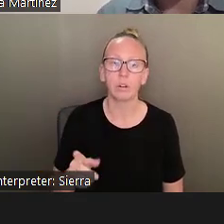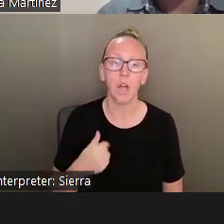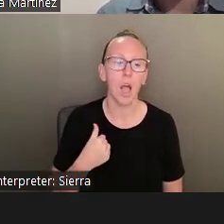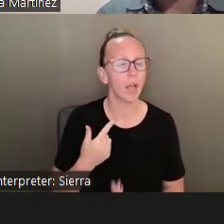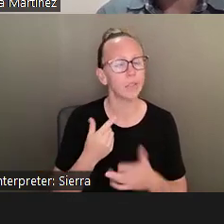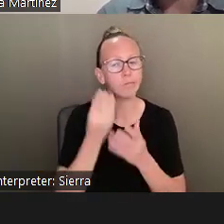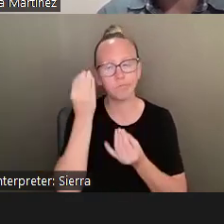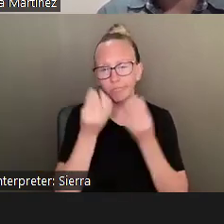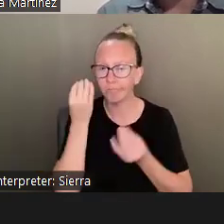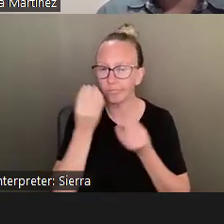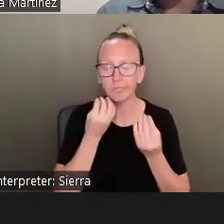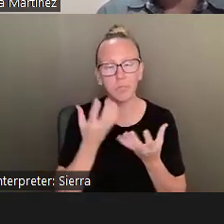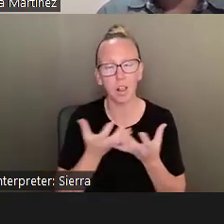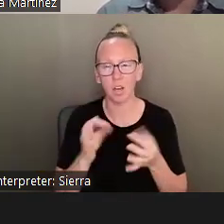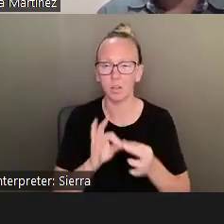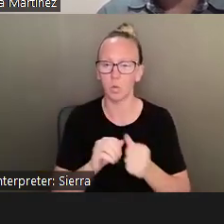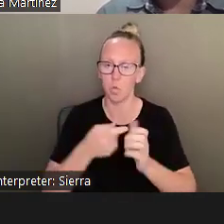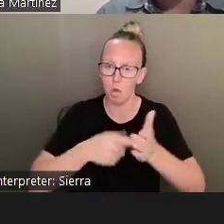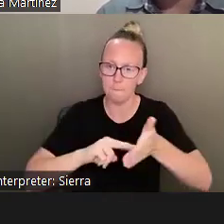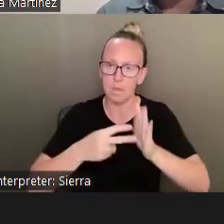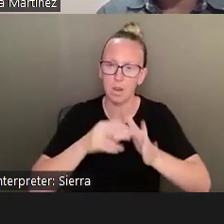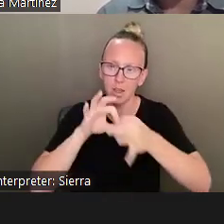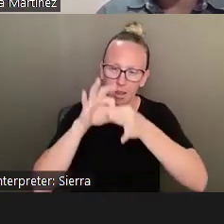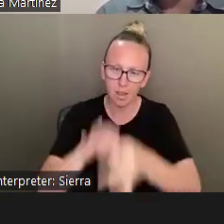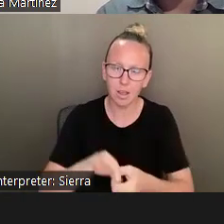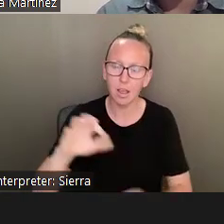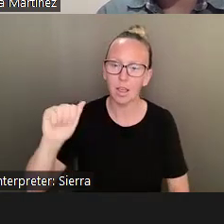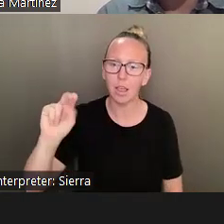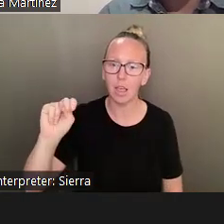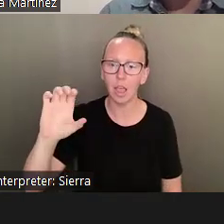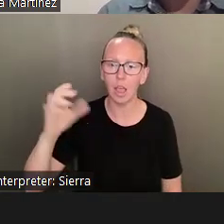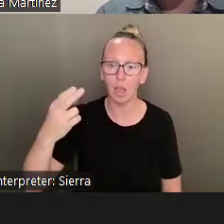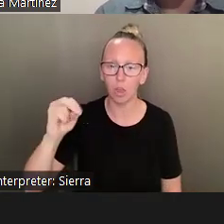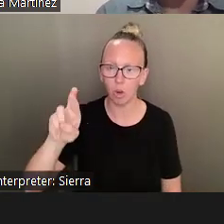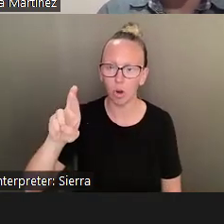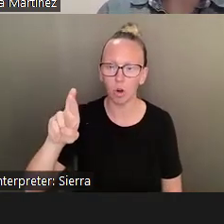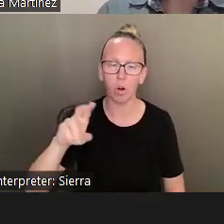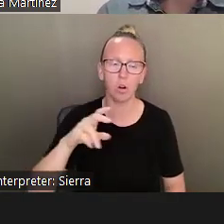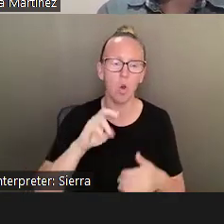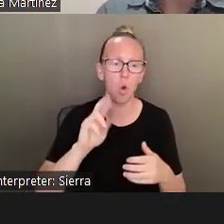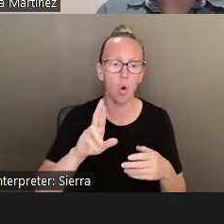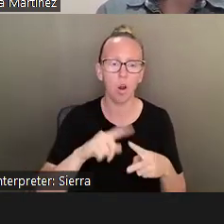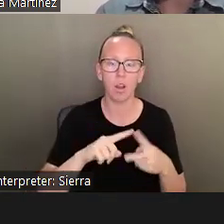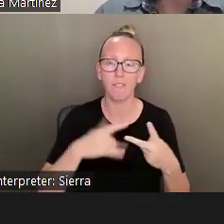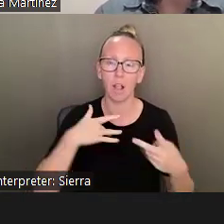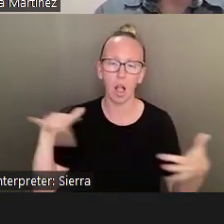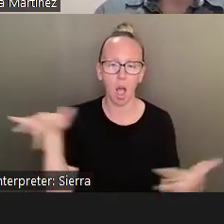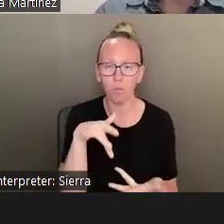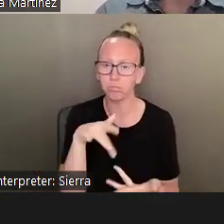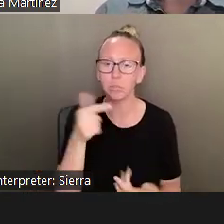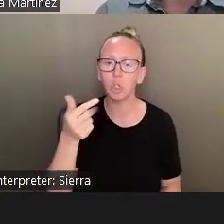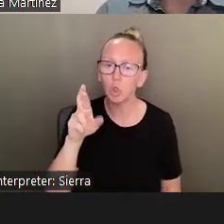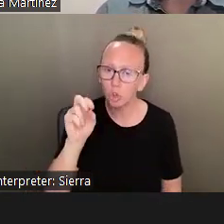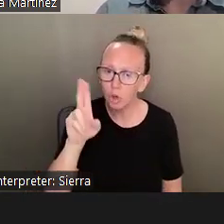and grounded, and to feel that not just in an abstract way or in a social way,